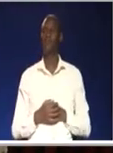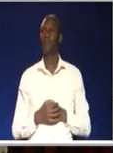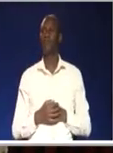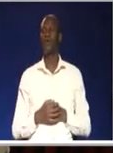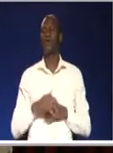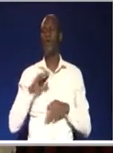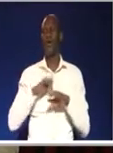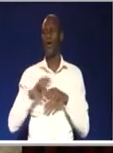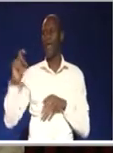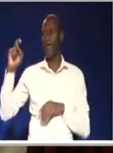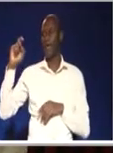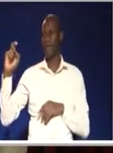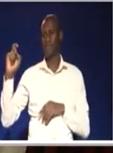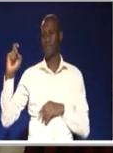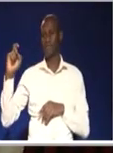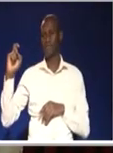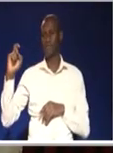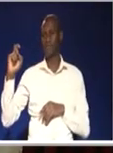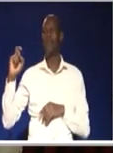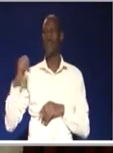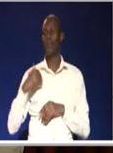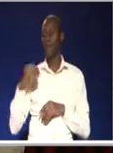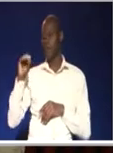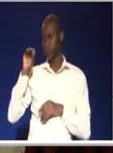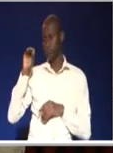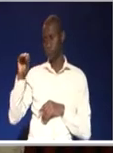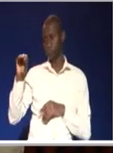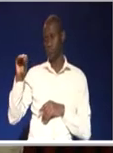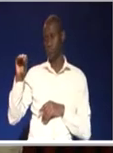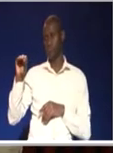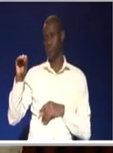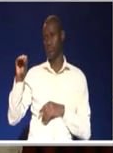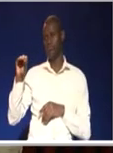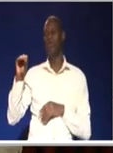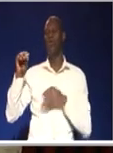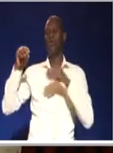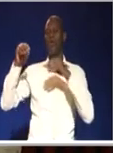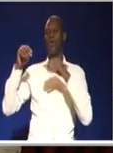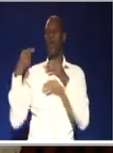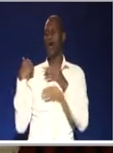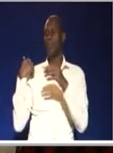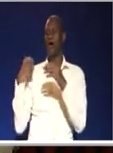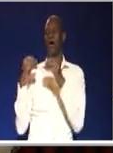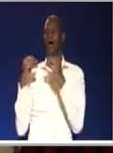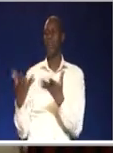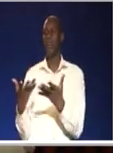On the x-axis, we are going to have the quantity demanded.